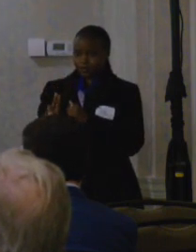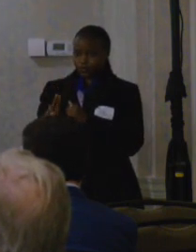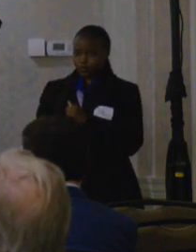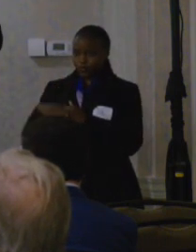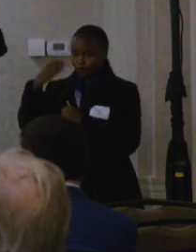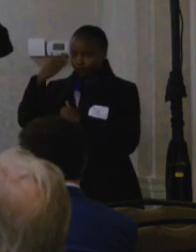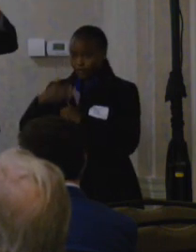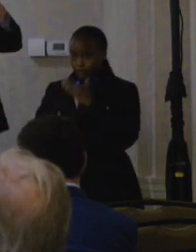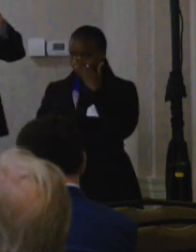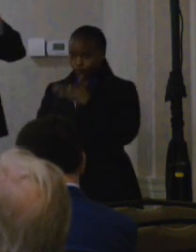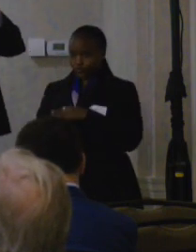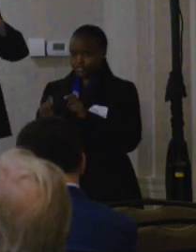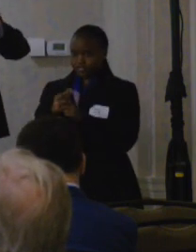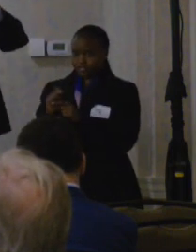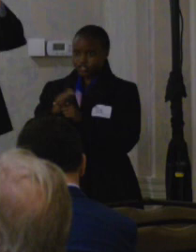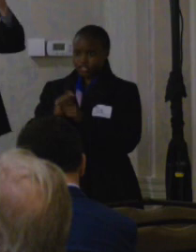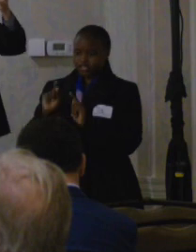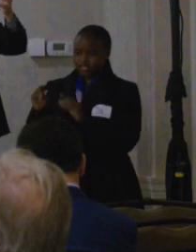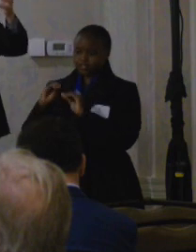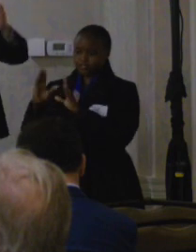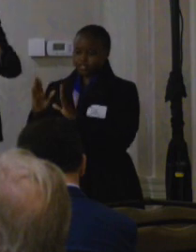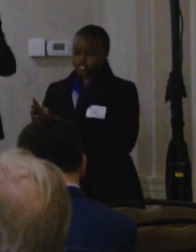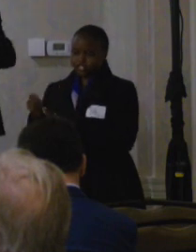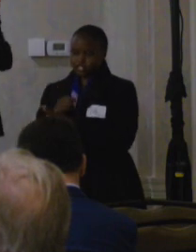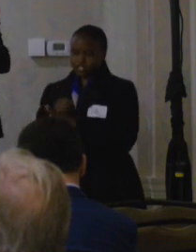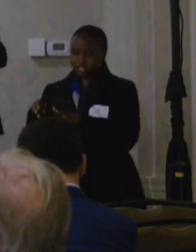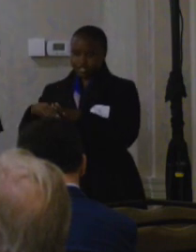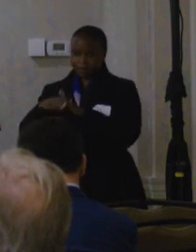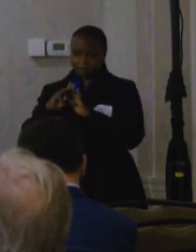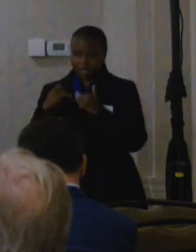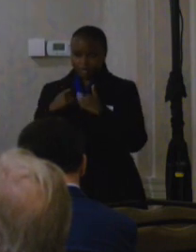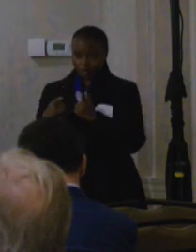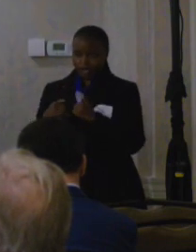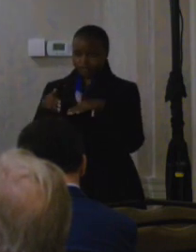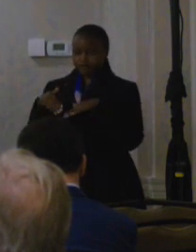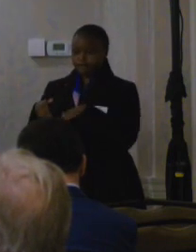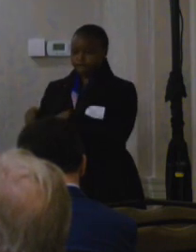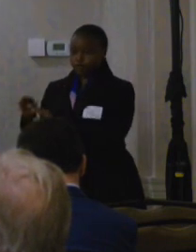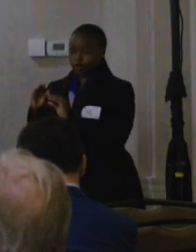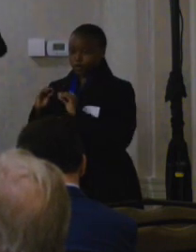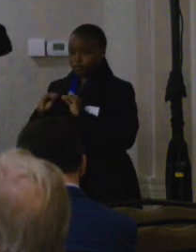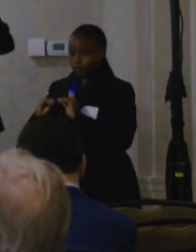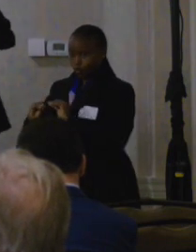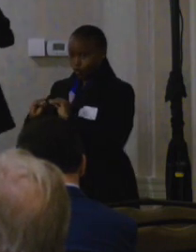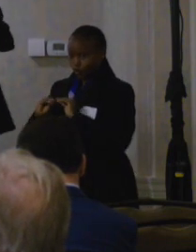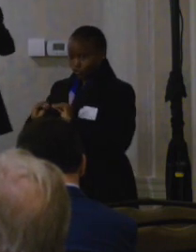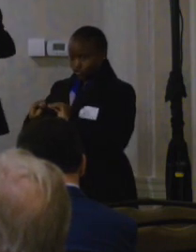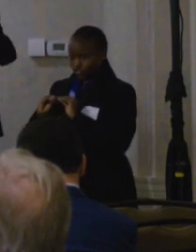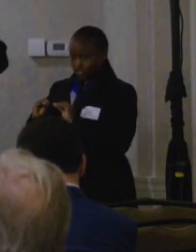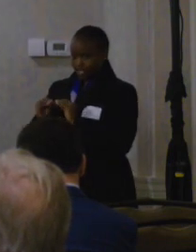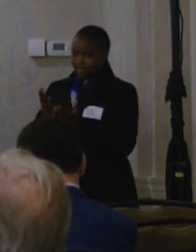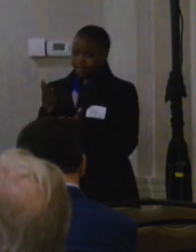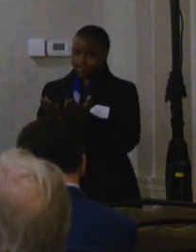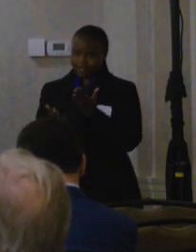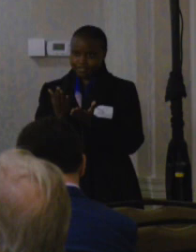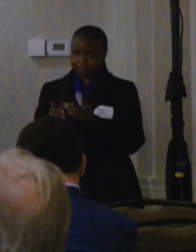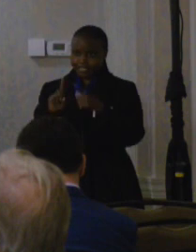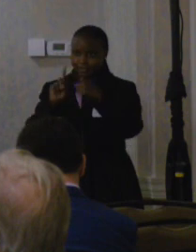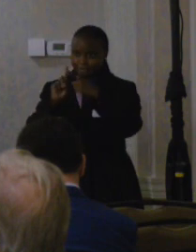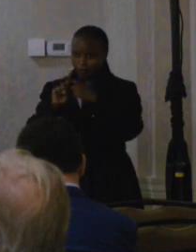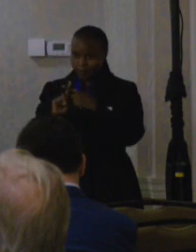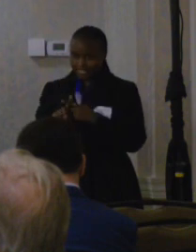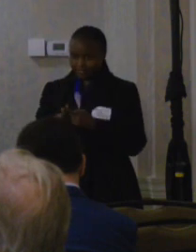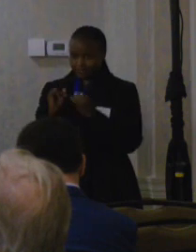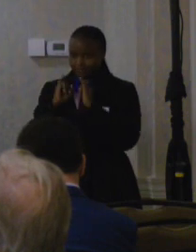face-to-face training, so giving teachers training in a particular method, then with follow-up coaching in assessment-informed instruction,